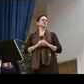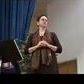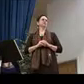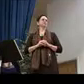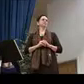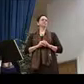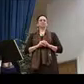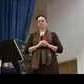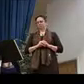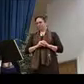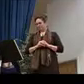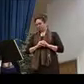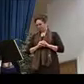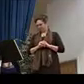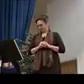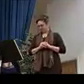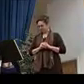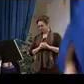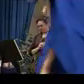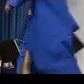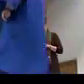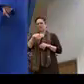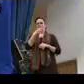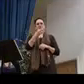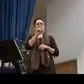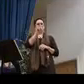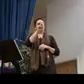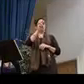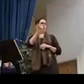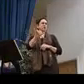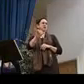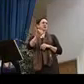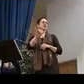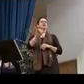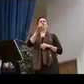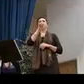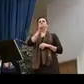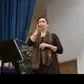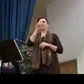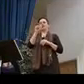Lily Jo Pickens, Associate of Applied Science, Grade 11,